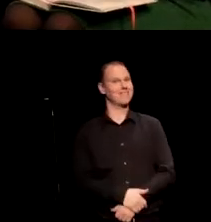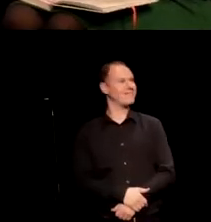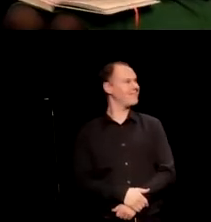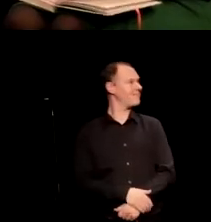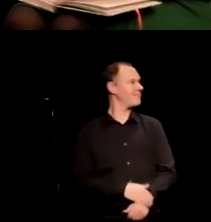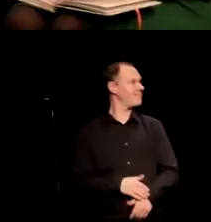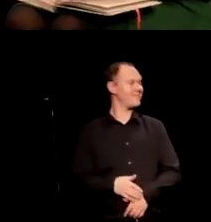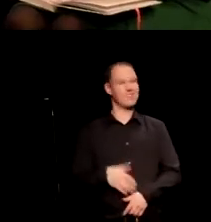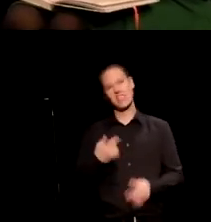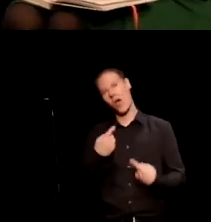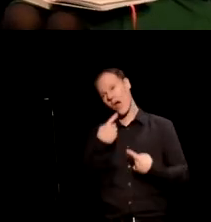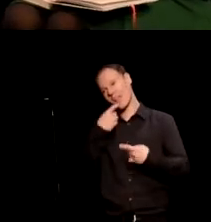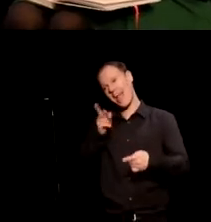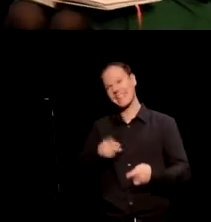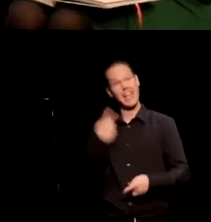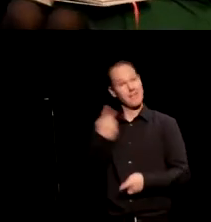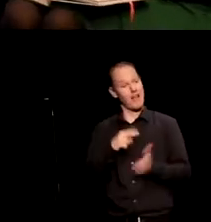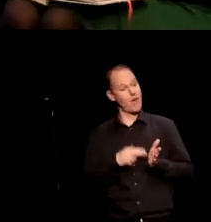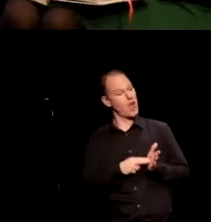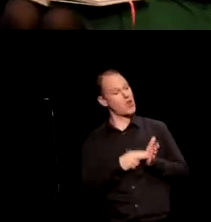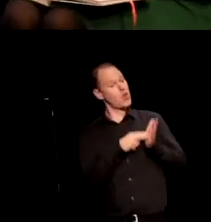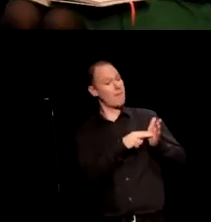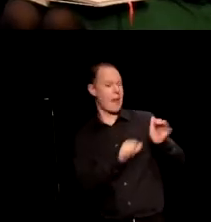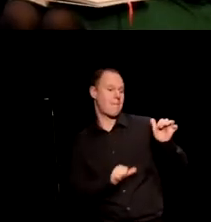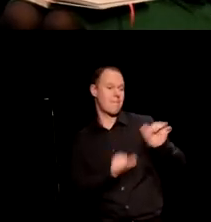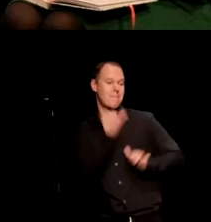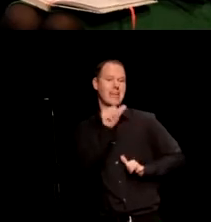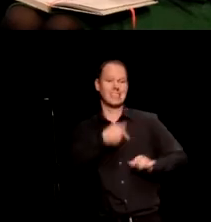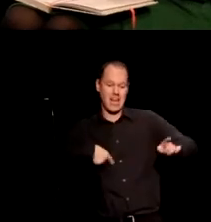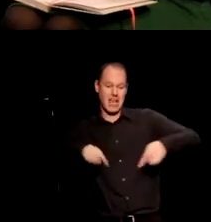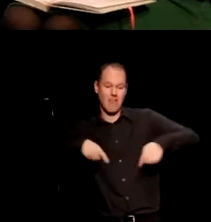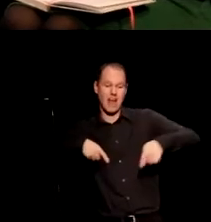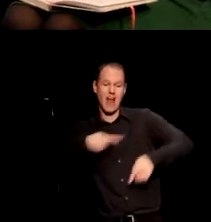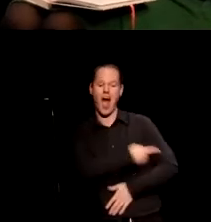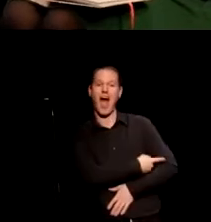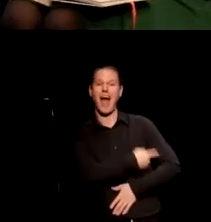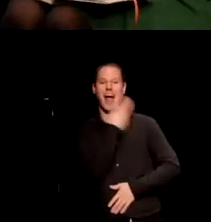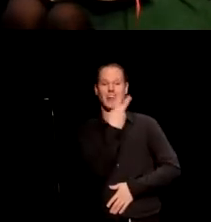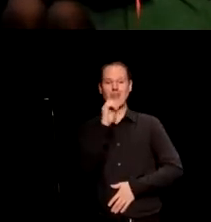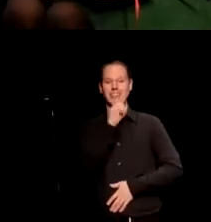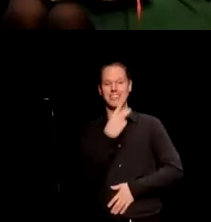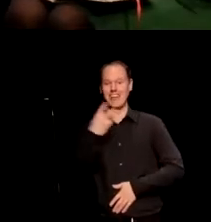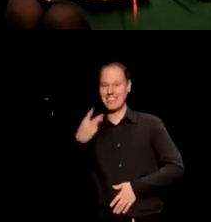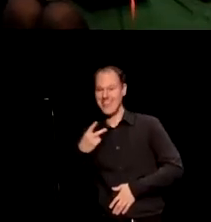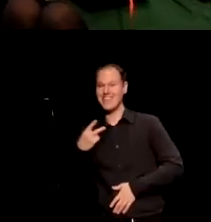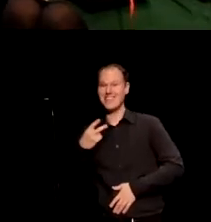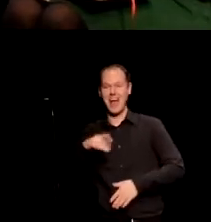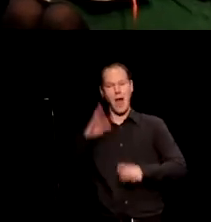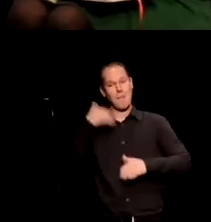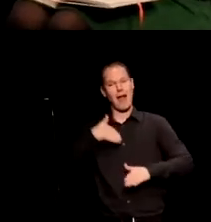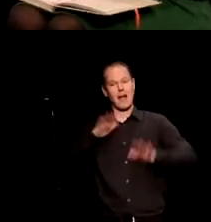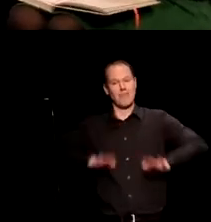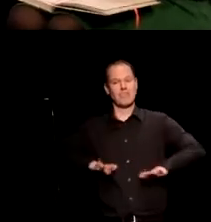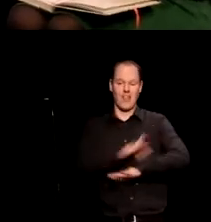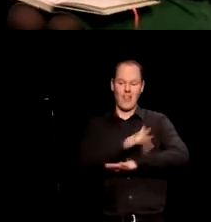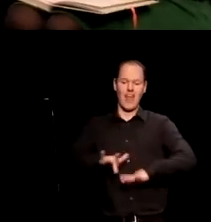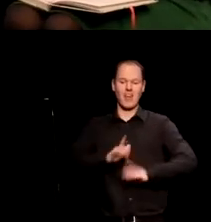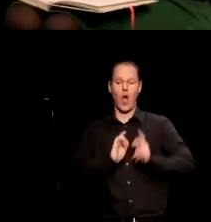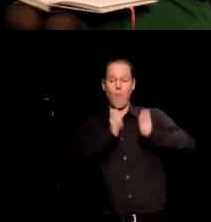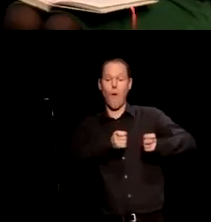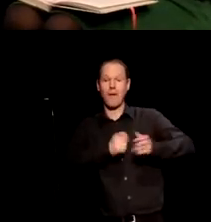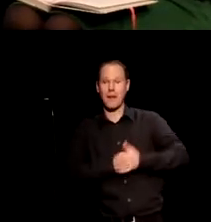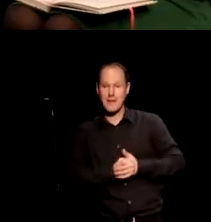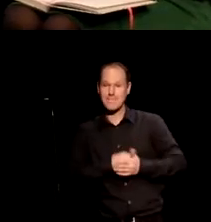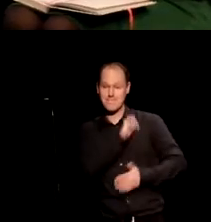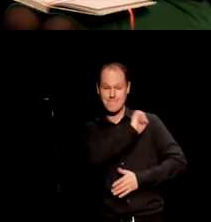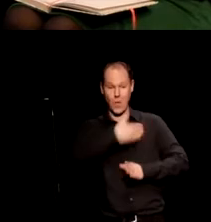should I just stop my sentence again? He was nominated for Best Director at the 2022 Black British Theatre Awards for his